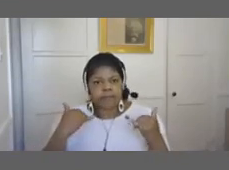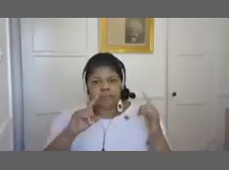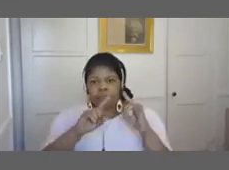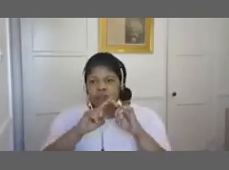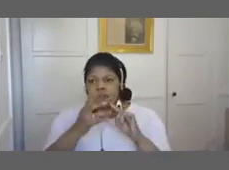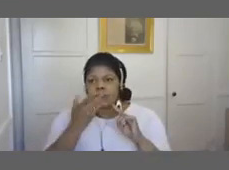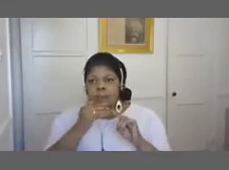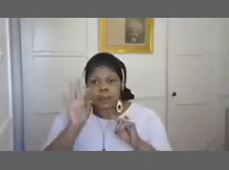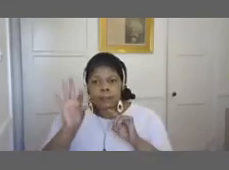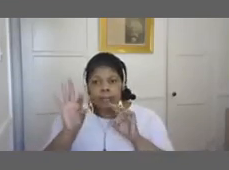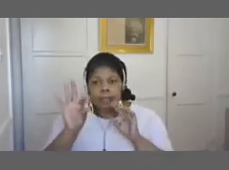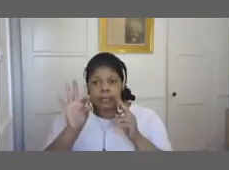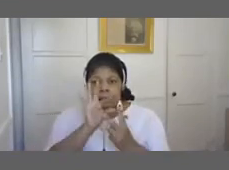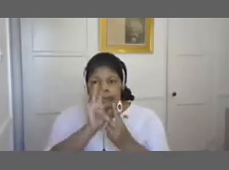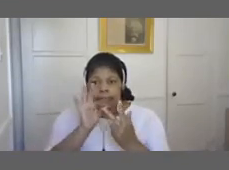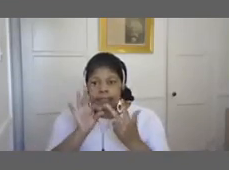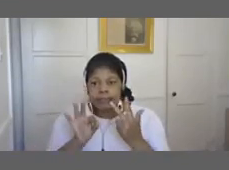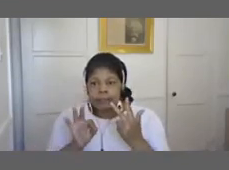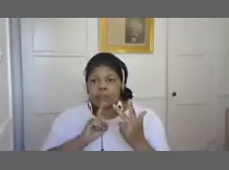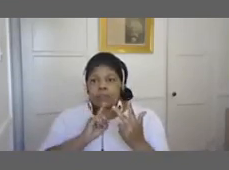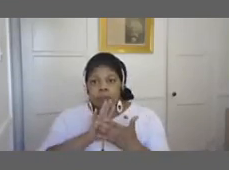nice. So that's my burnt orange.